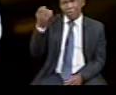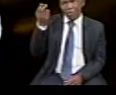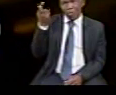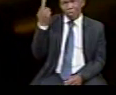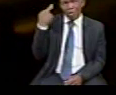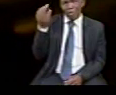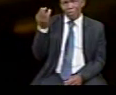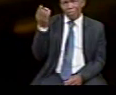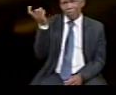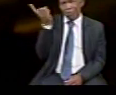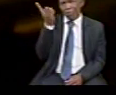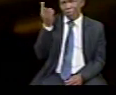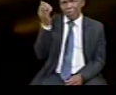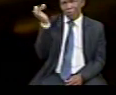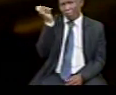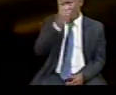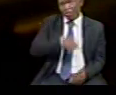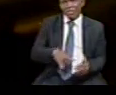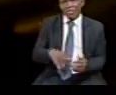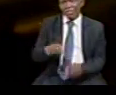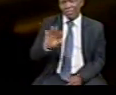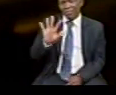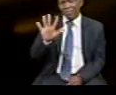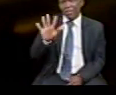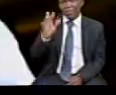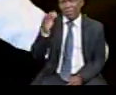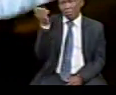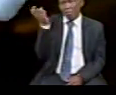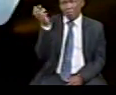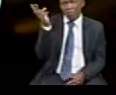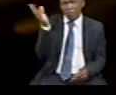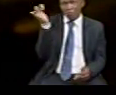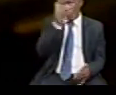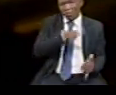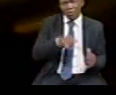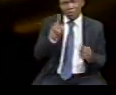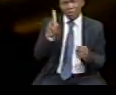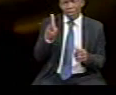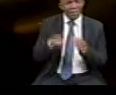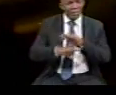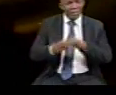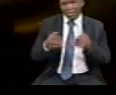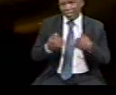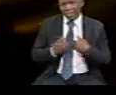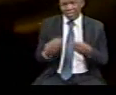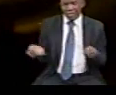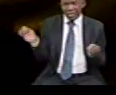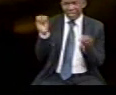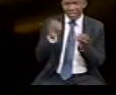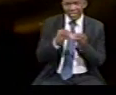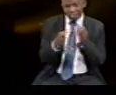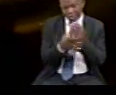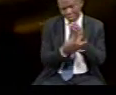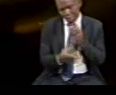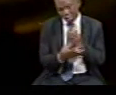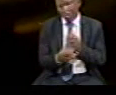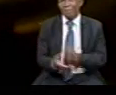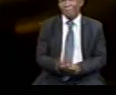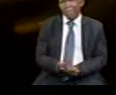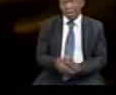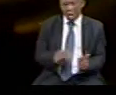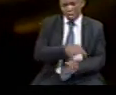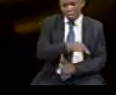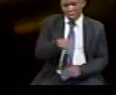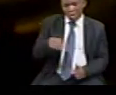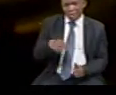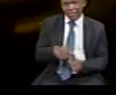oil with their lamp, while the foolish one did not take extra oil with their lamp. And behold, the Lord, the bridegroom, the lady